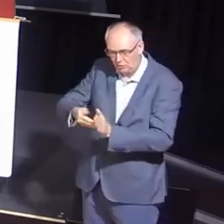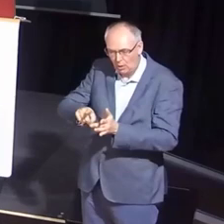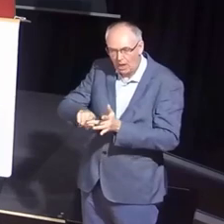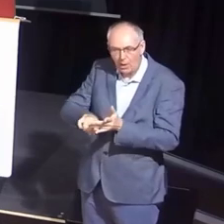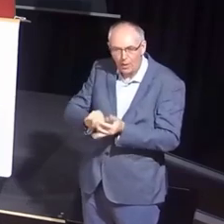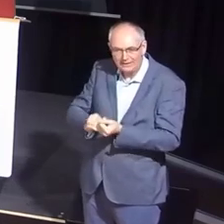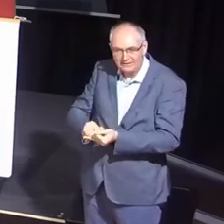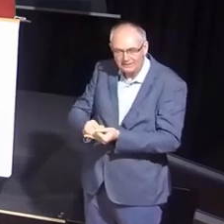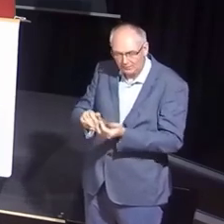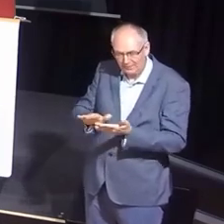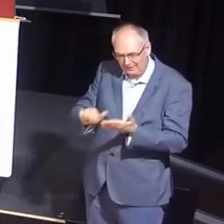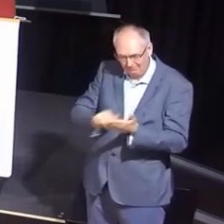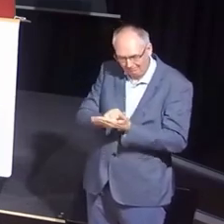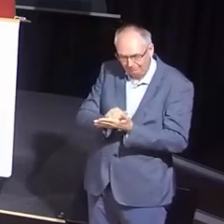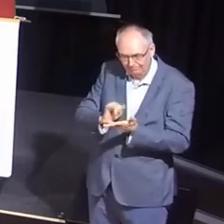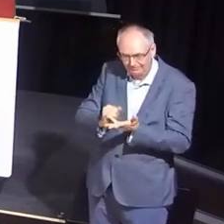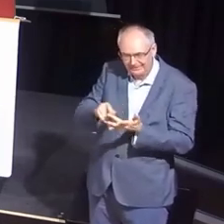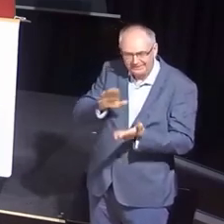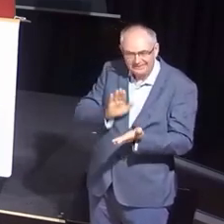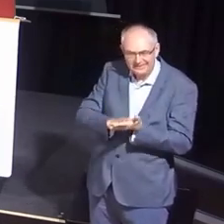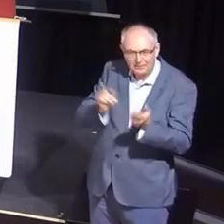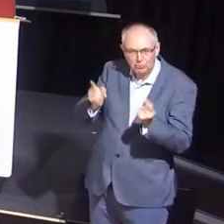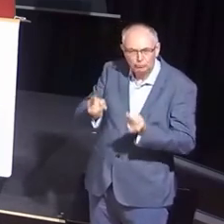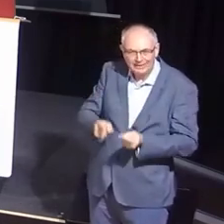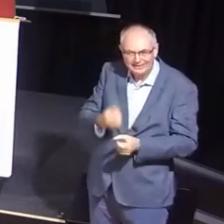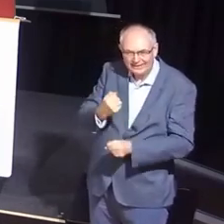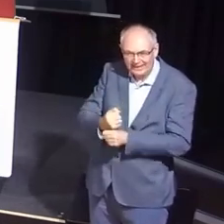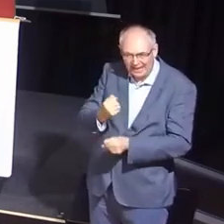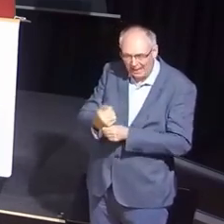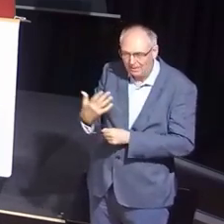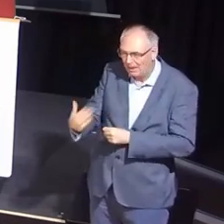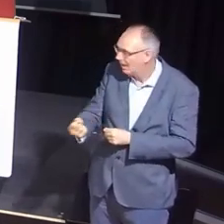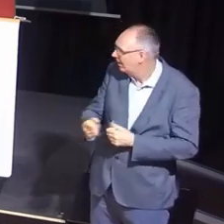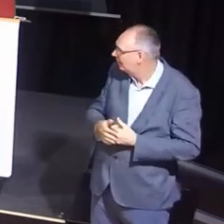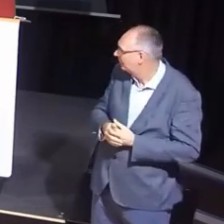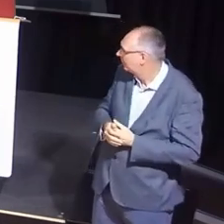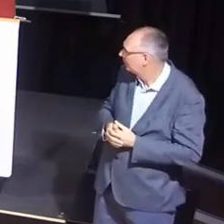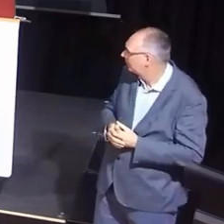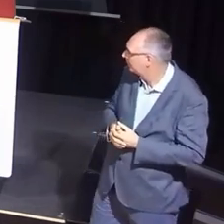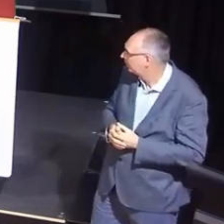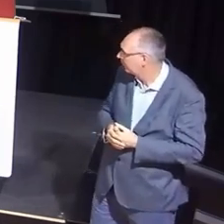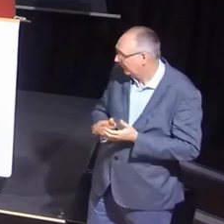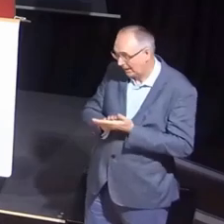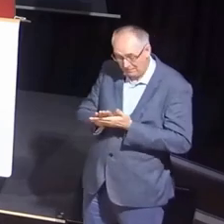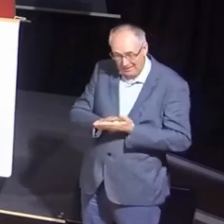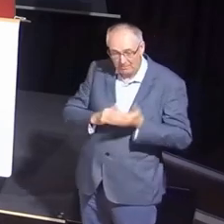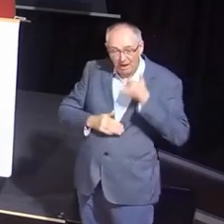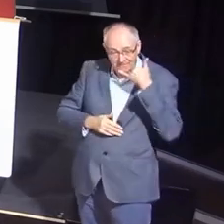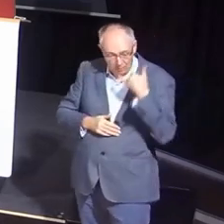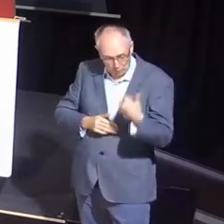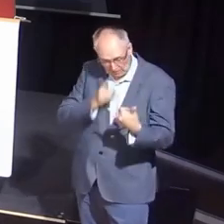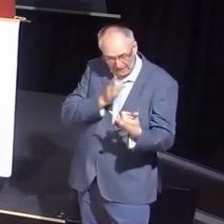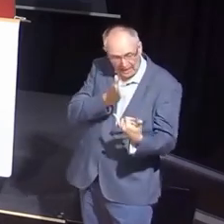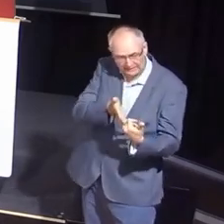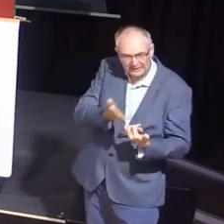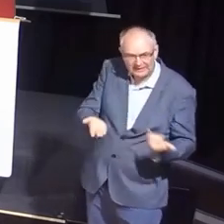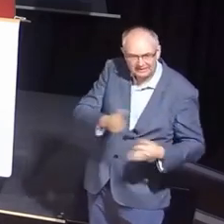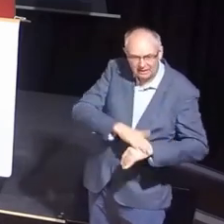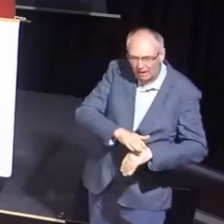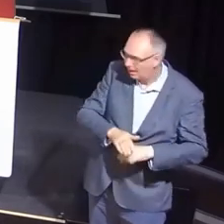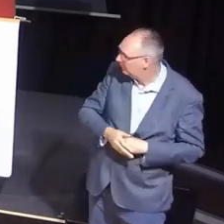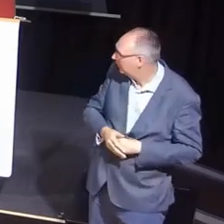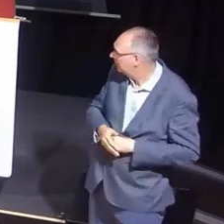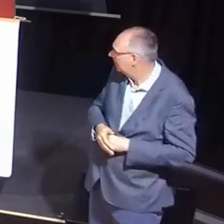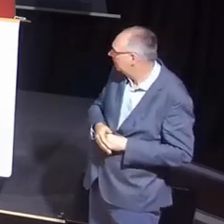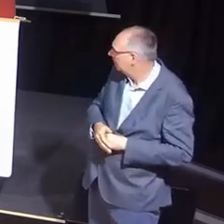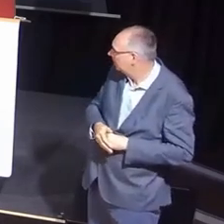proper sim racing game on iOS. So if I carry an Xbox controller on my phone, I can access that anytime I want, which is really fun but terrible